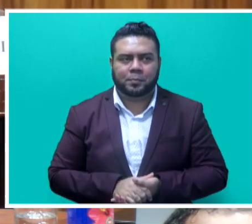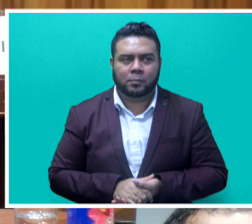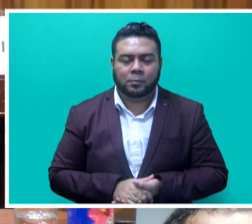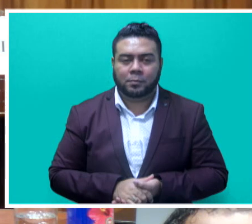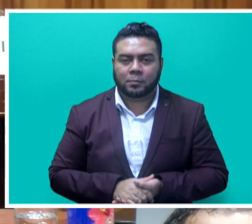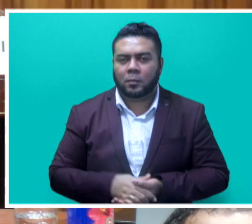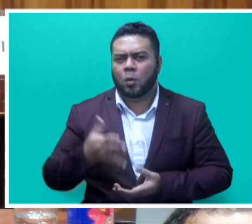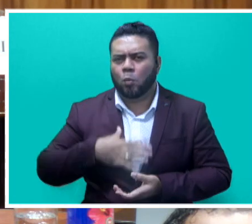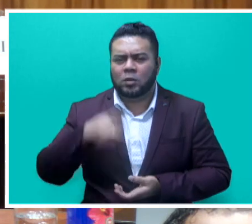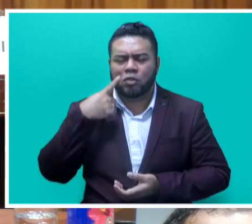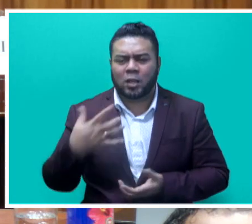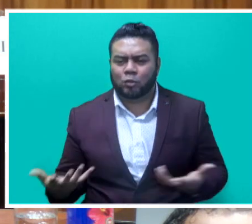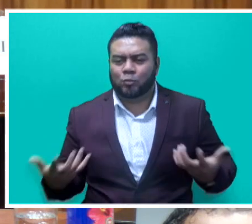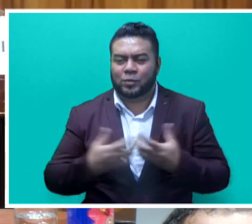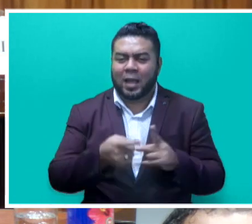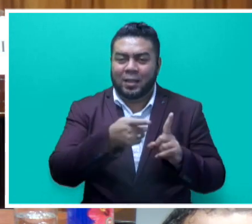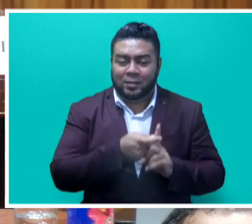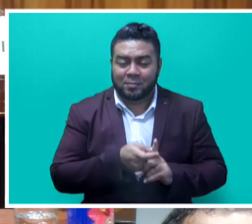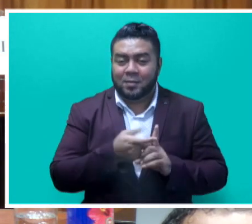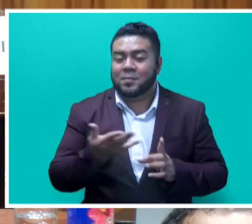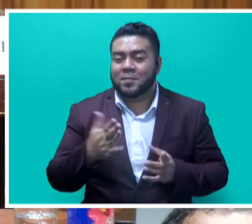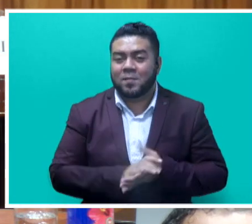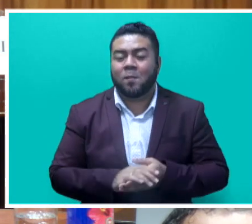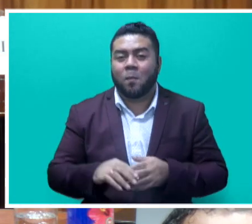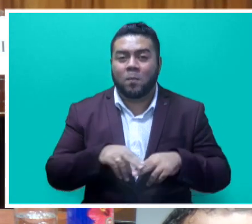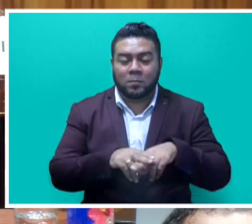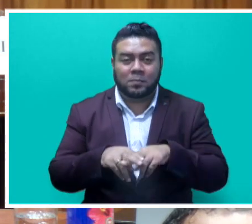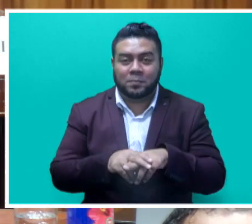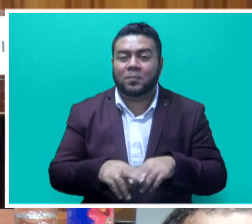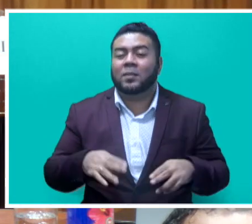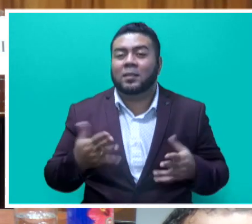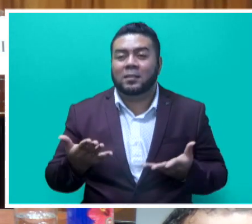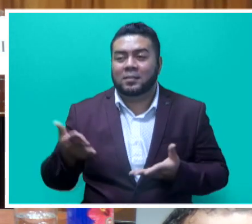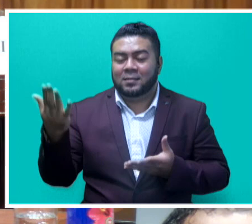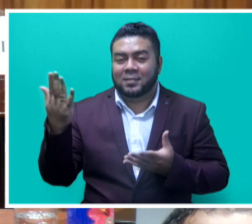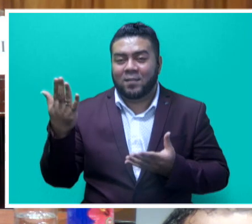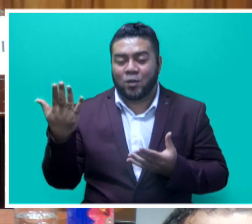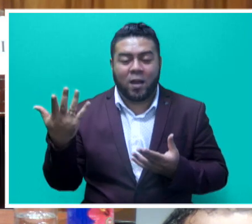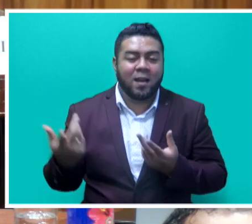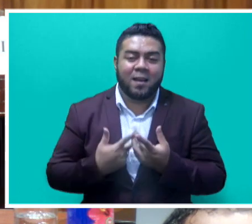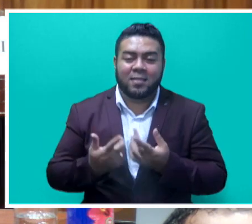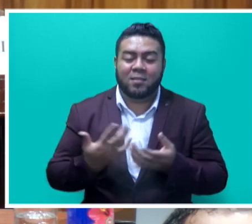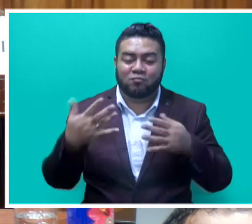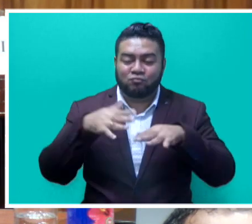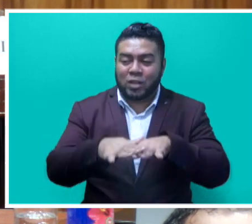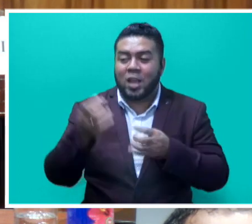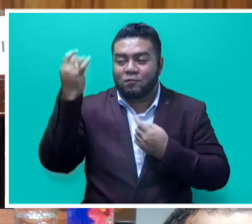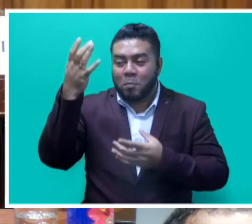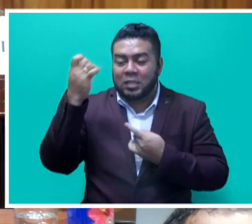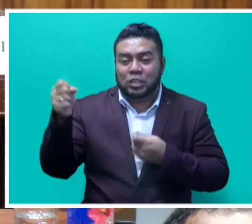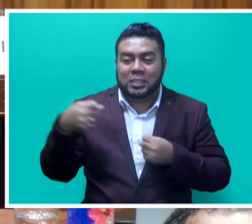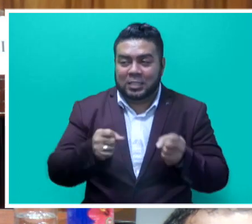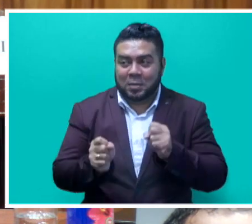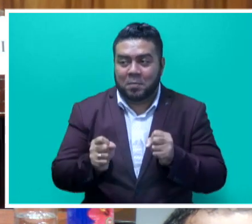Adopting the international standard, Mr. Speaker, will ensure Fiji's compatibility across various geographic information systems that are